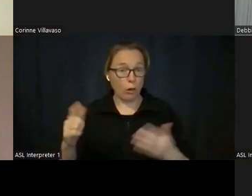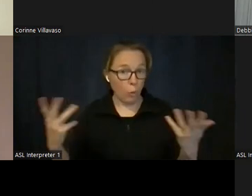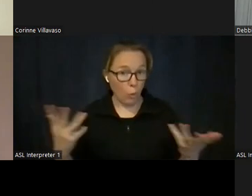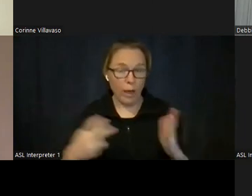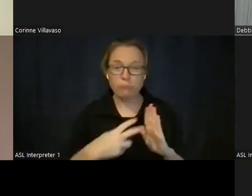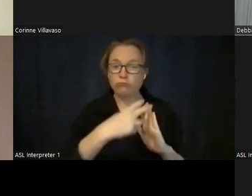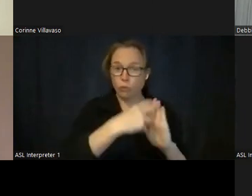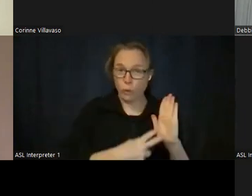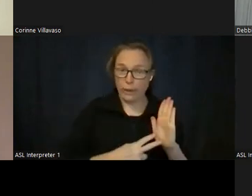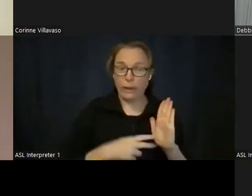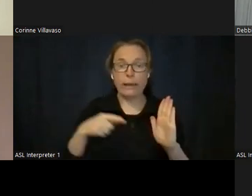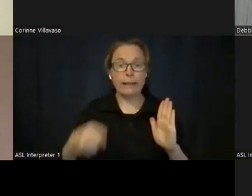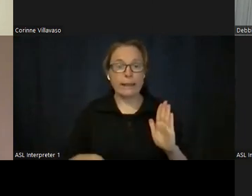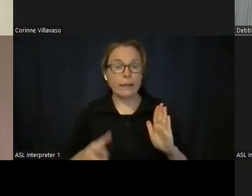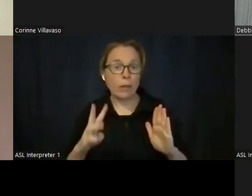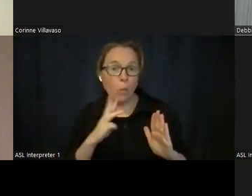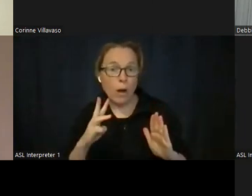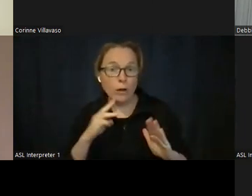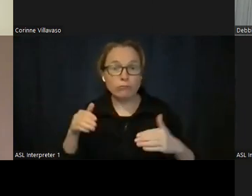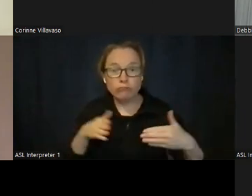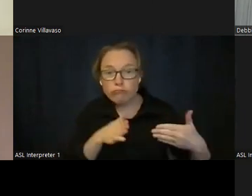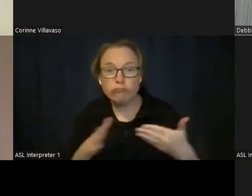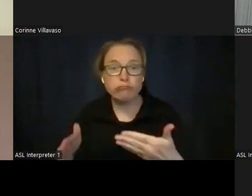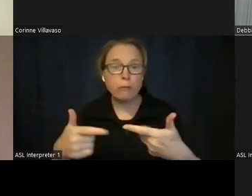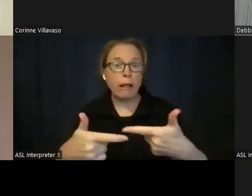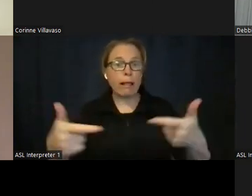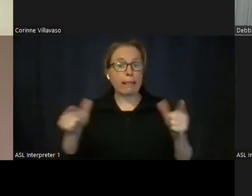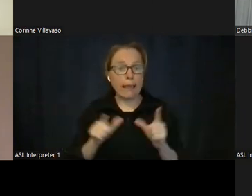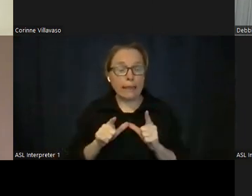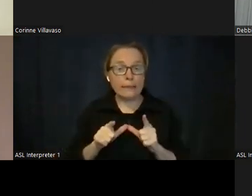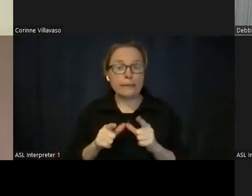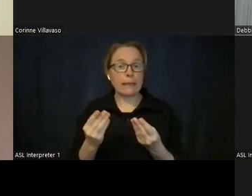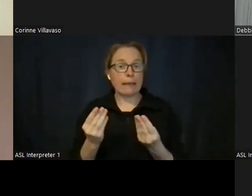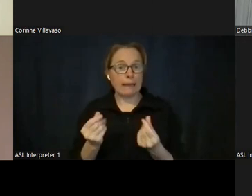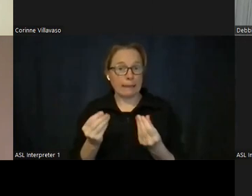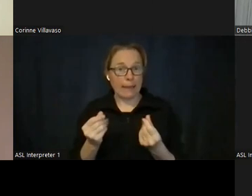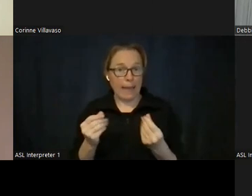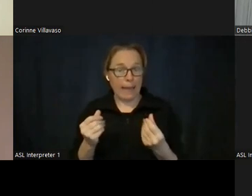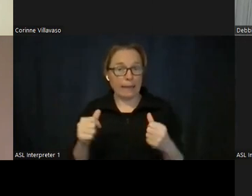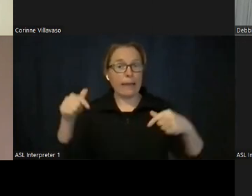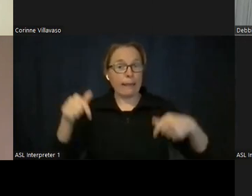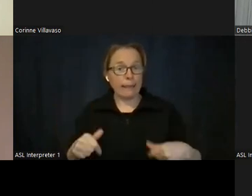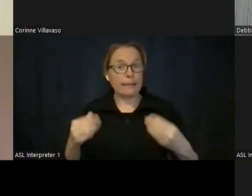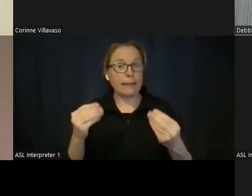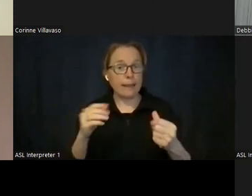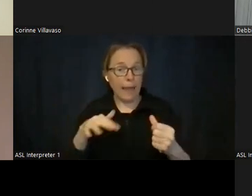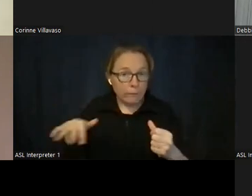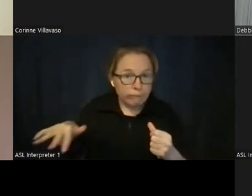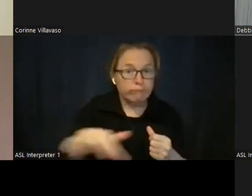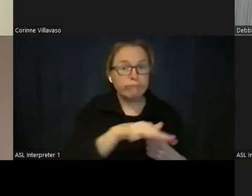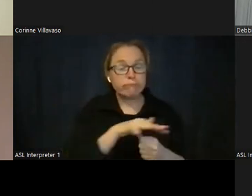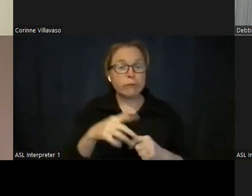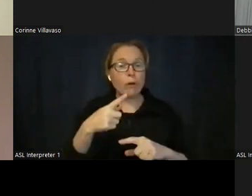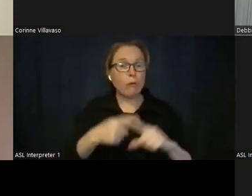that the rivers, lakes, streams, and lands of the Lower Willamette River rest upon the occupied territories of